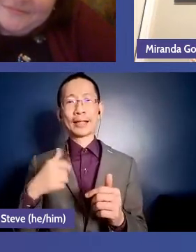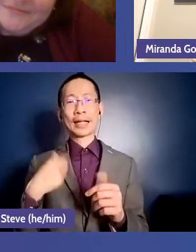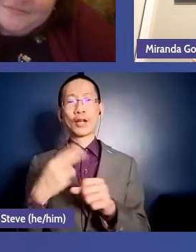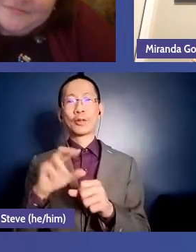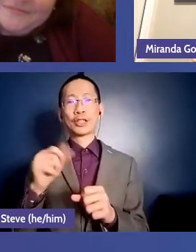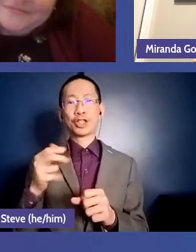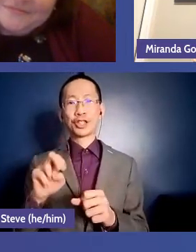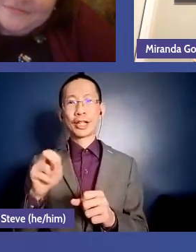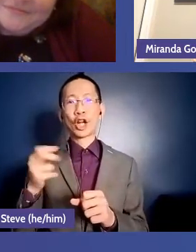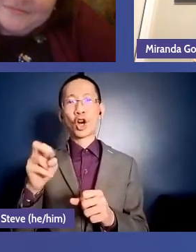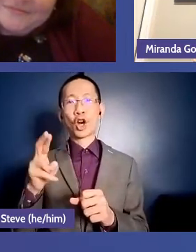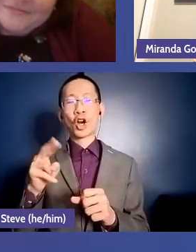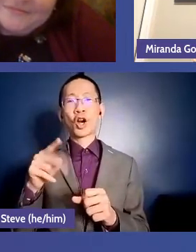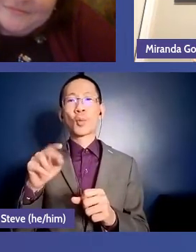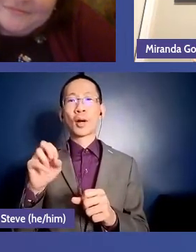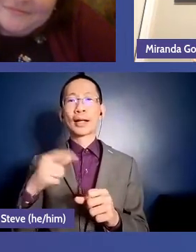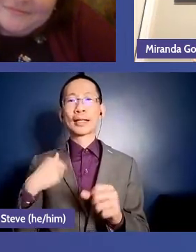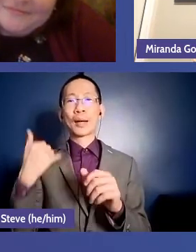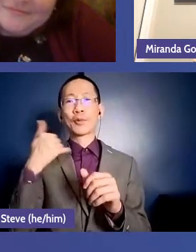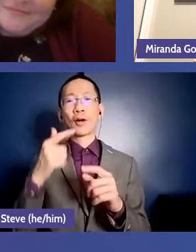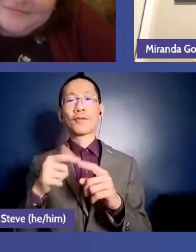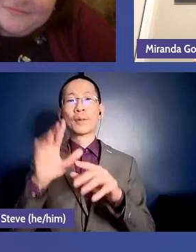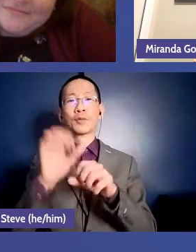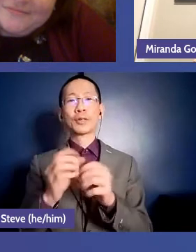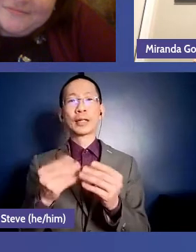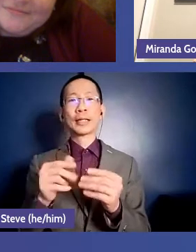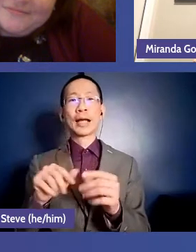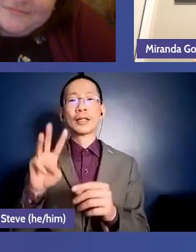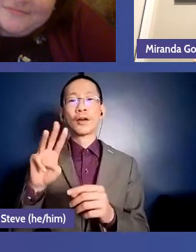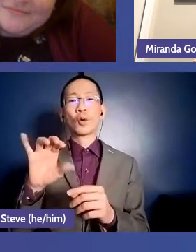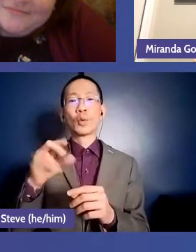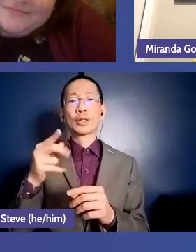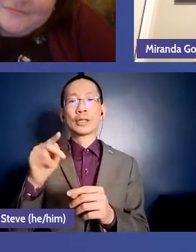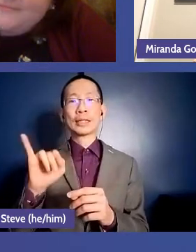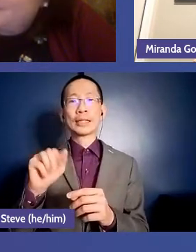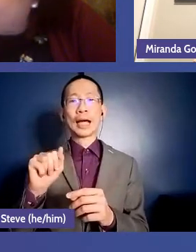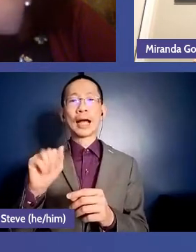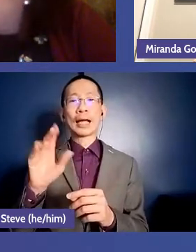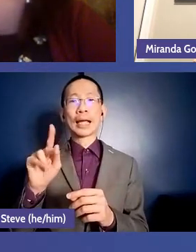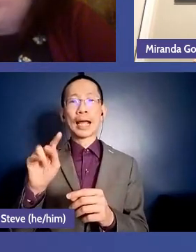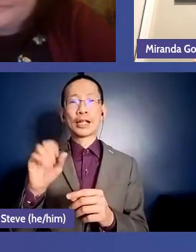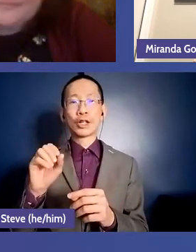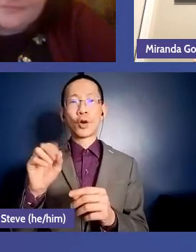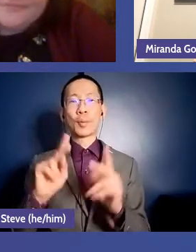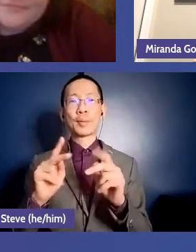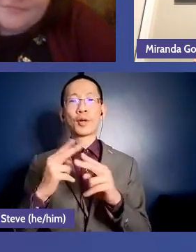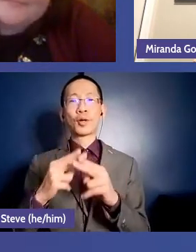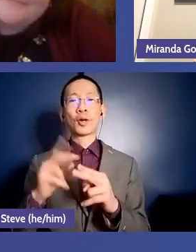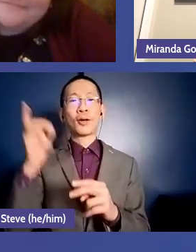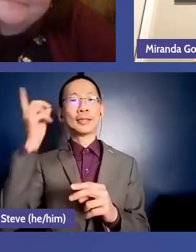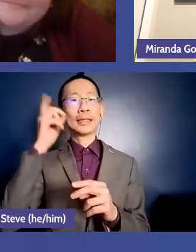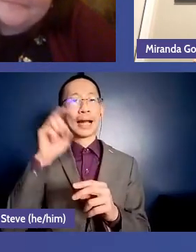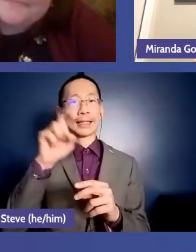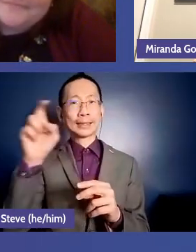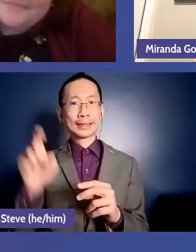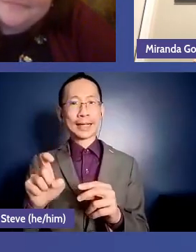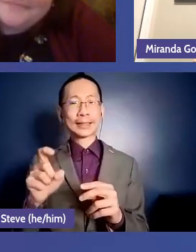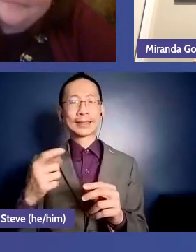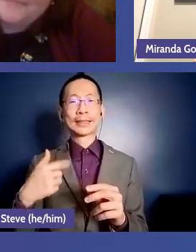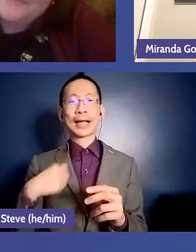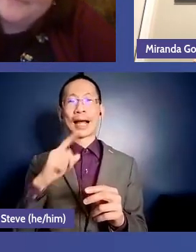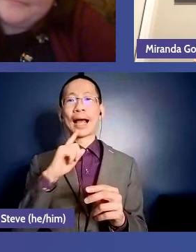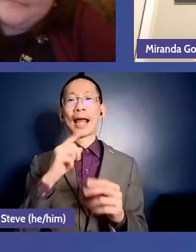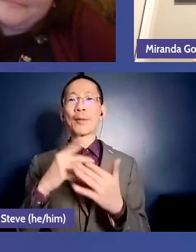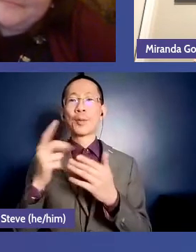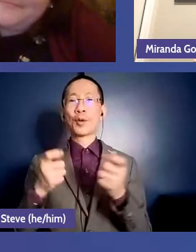pronouns, calling in from the traditional lands of the Wichita Cato people, known as Dallas, Texas. And I'm the